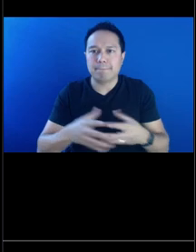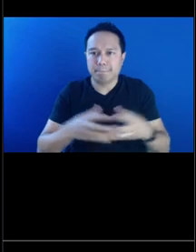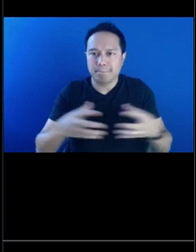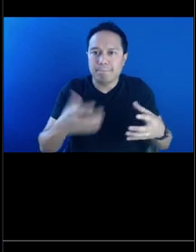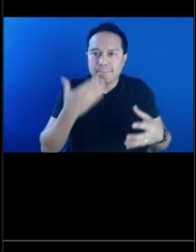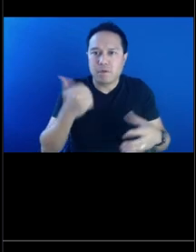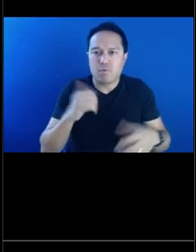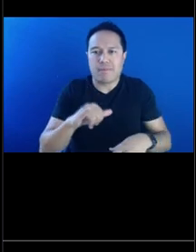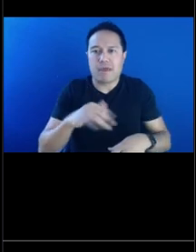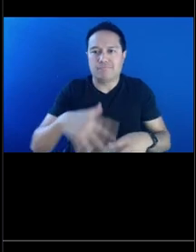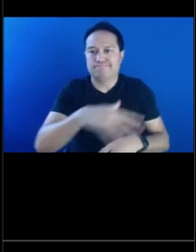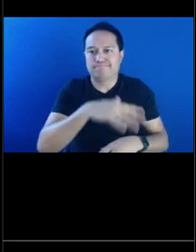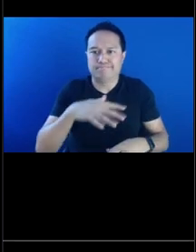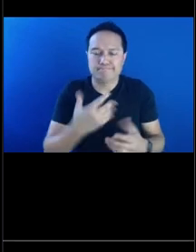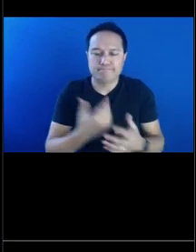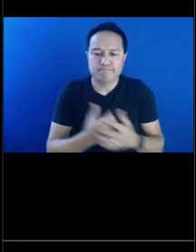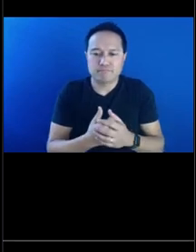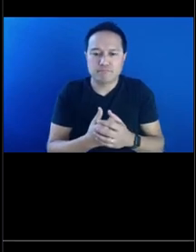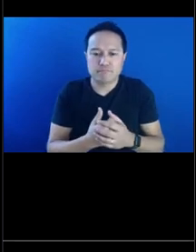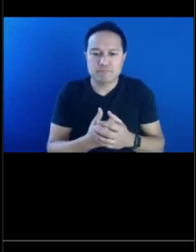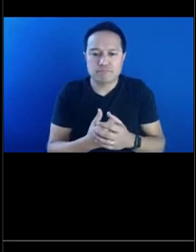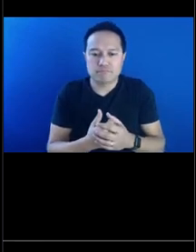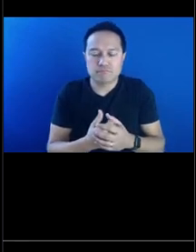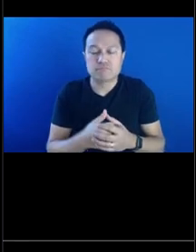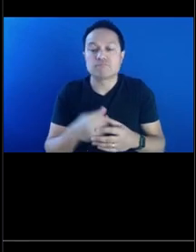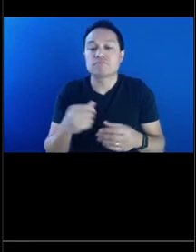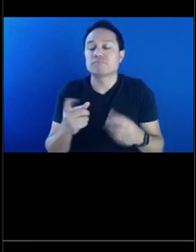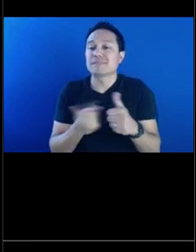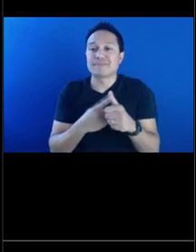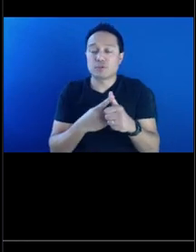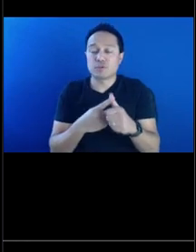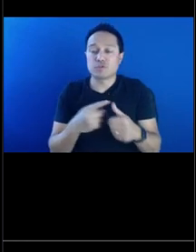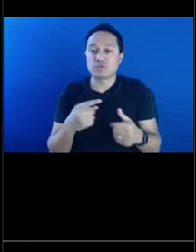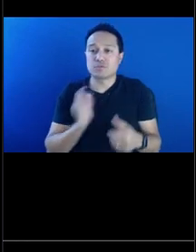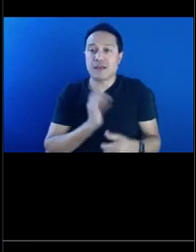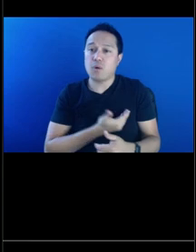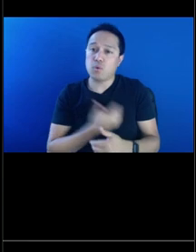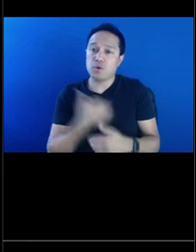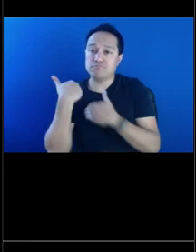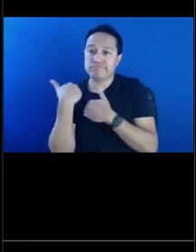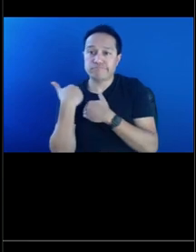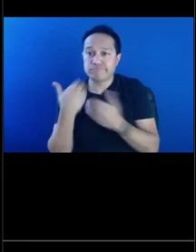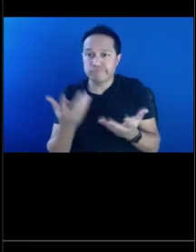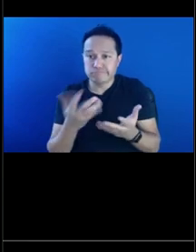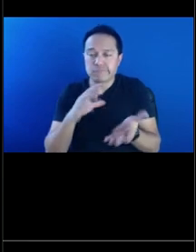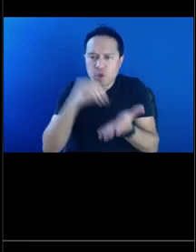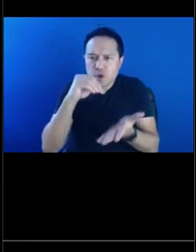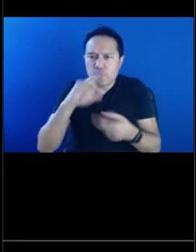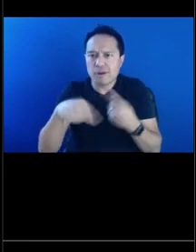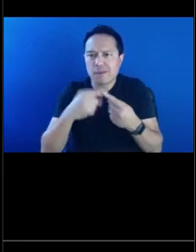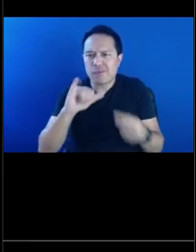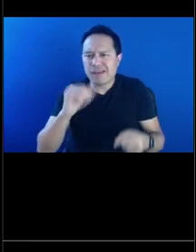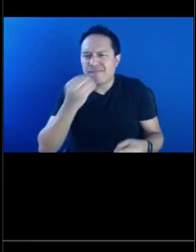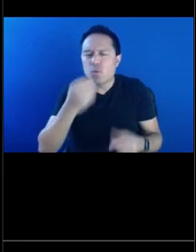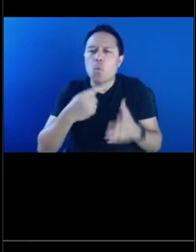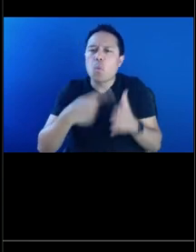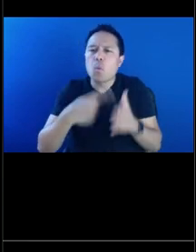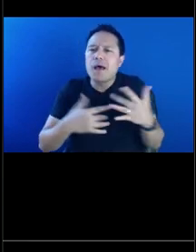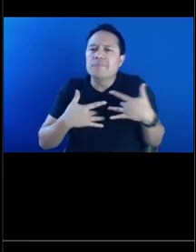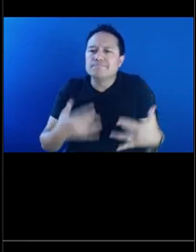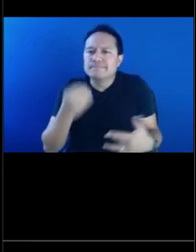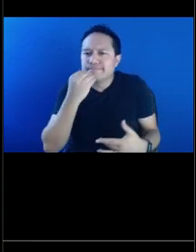But first, one of the things we have to do is learn about that food web and what the animals need and